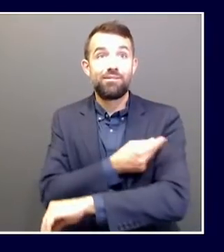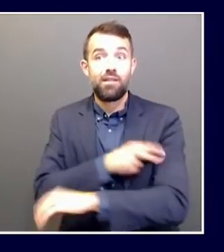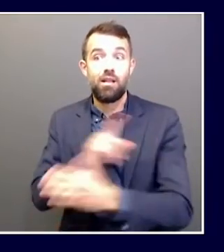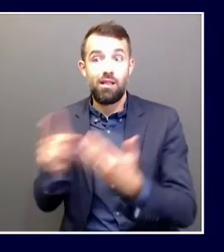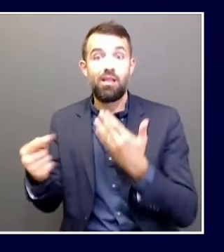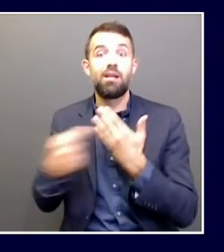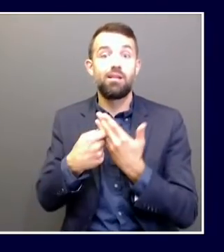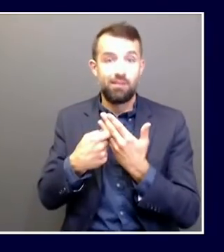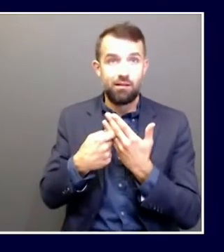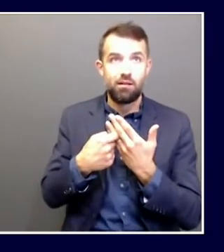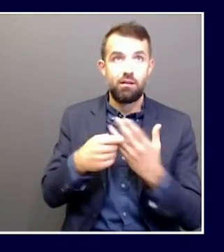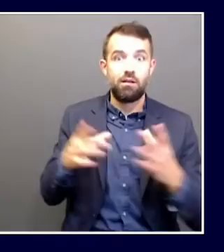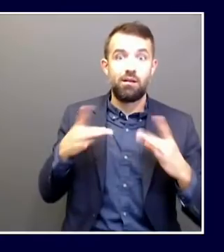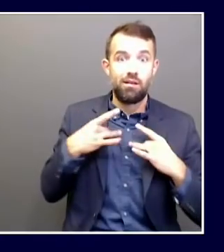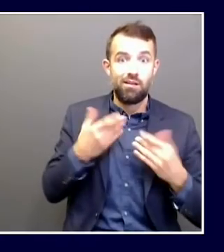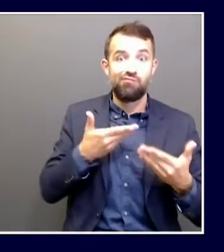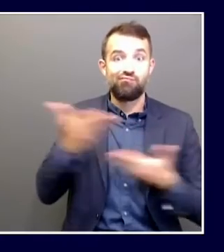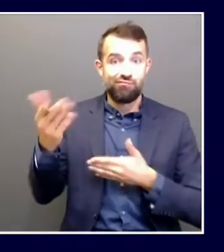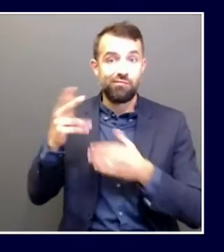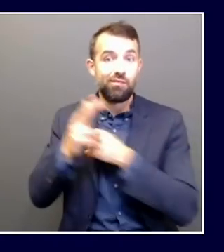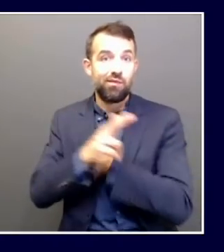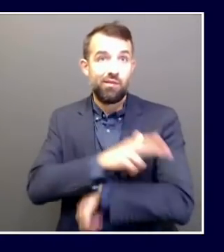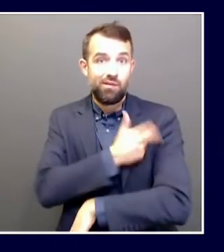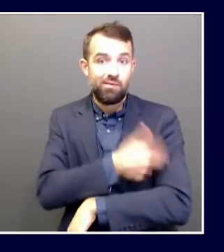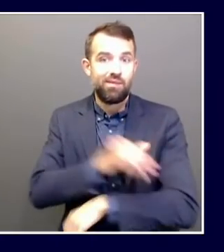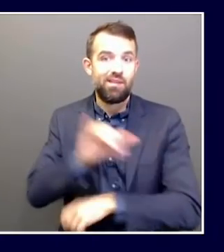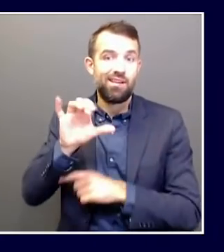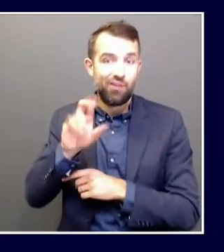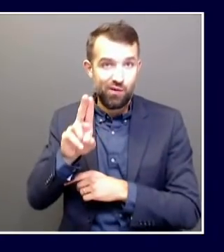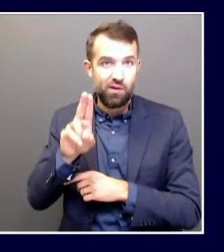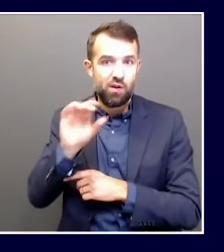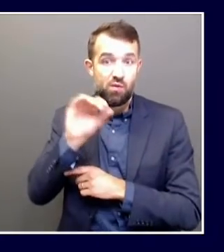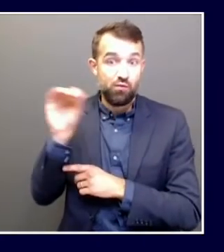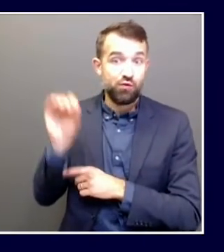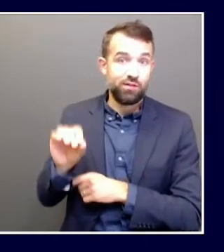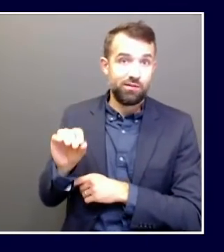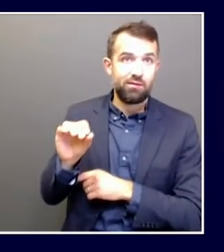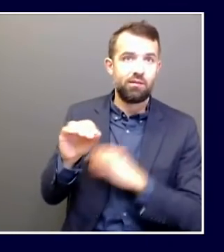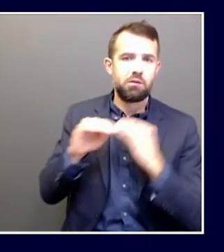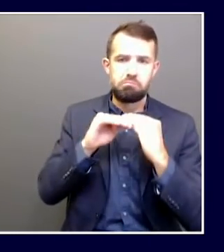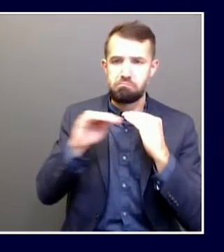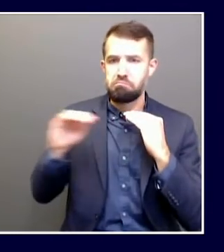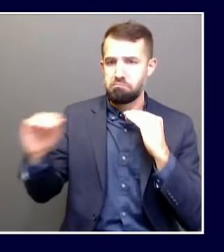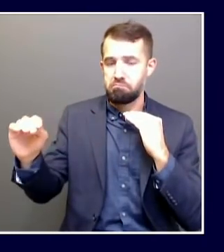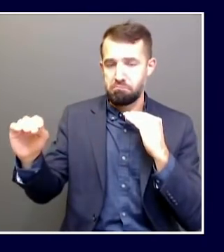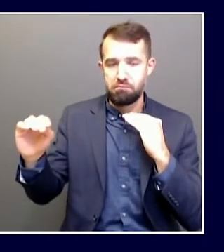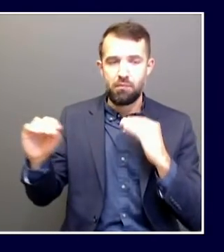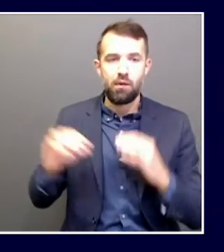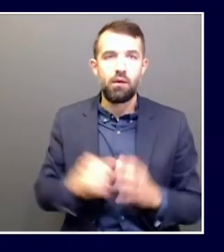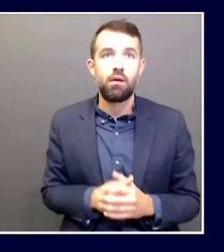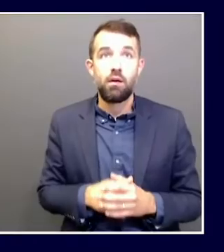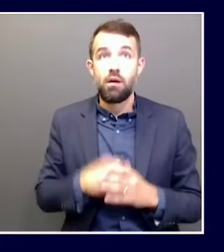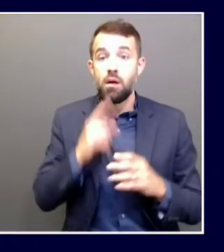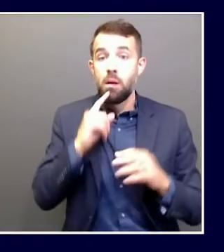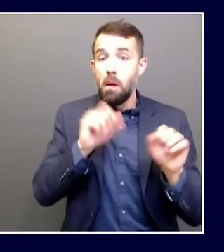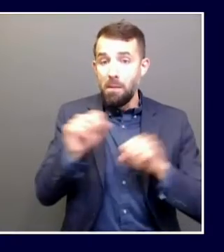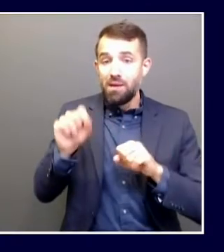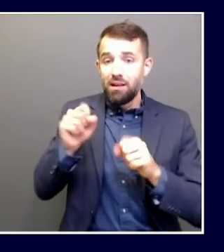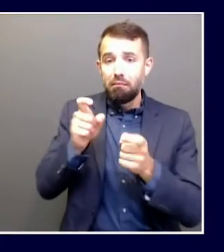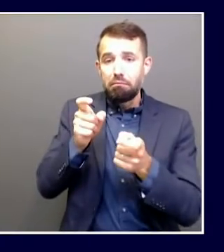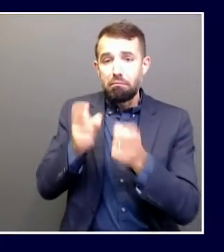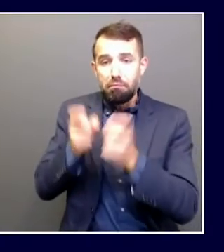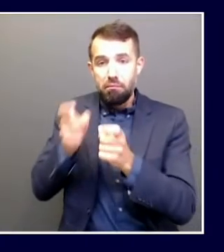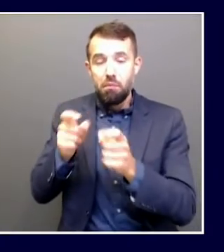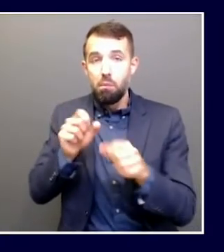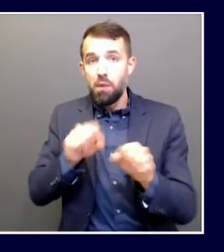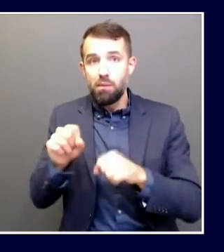hospital or in the ICU. That could change, of course, as we get deeper and deeper into waning immunity. That could certainly